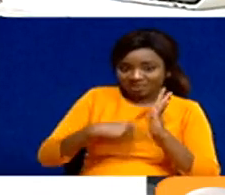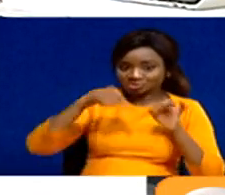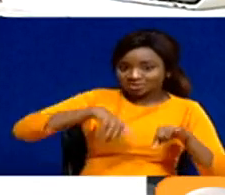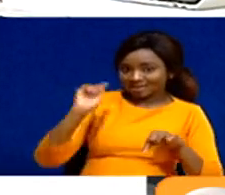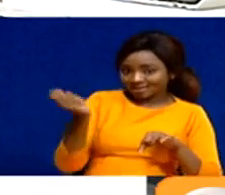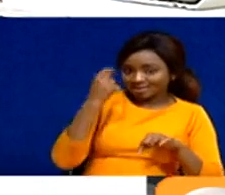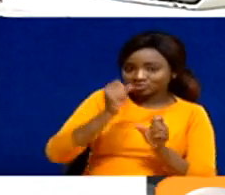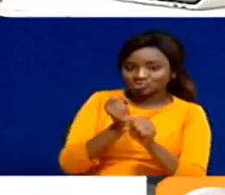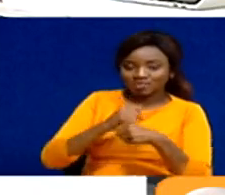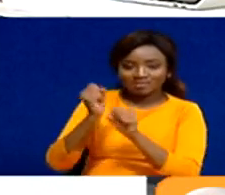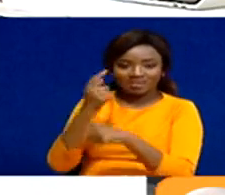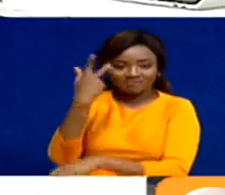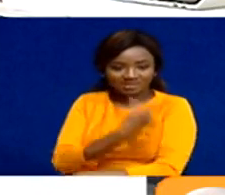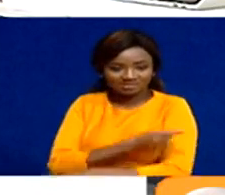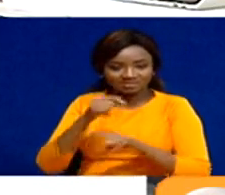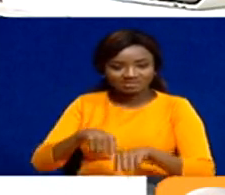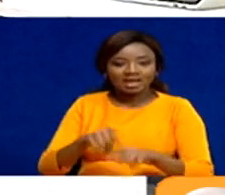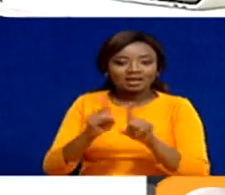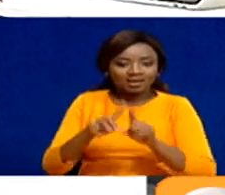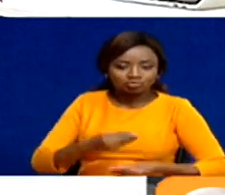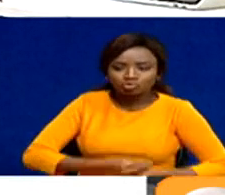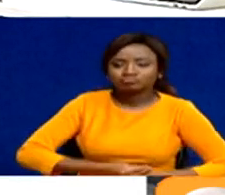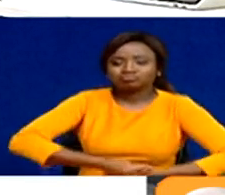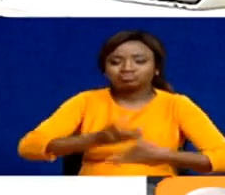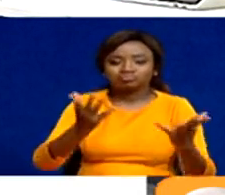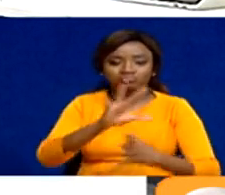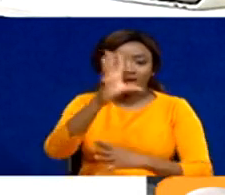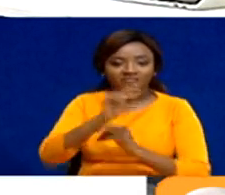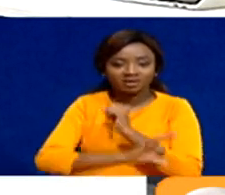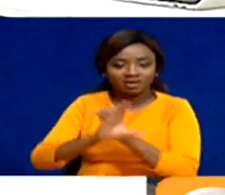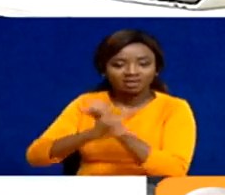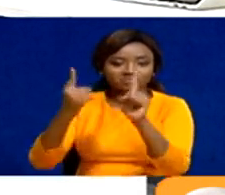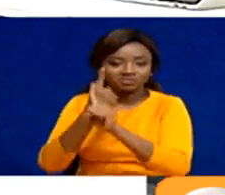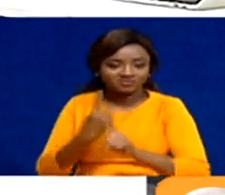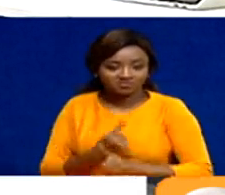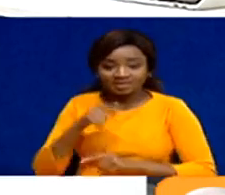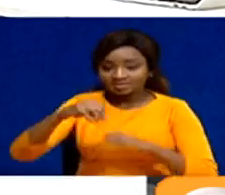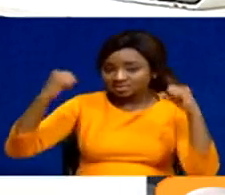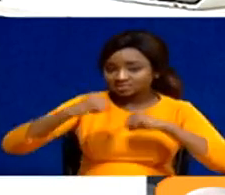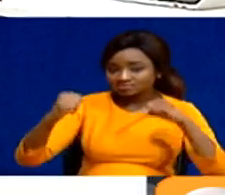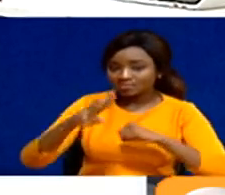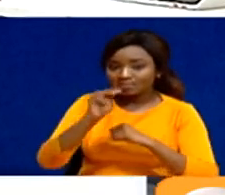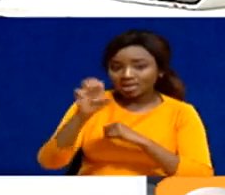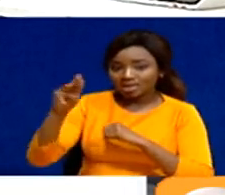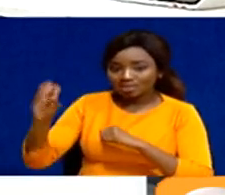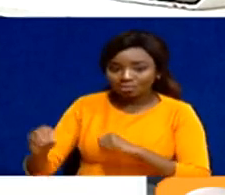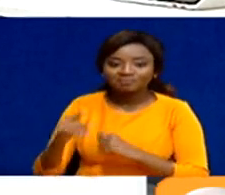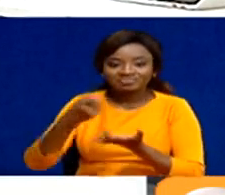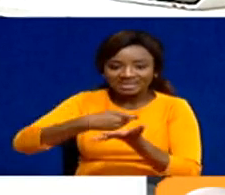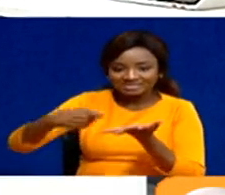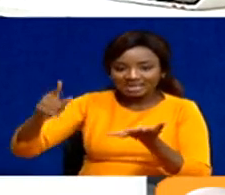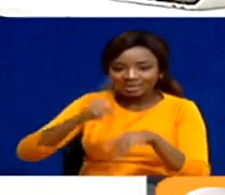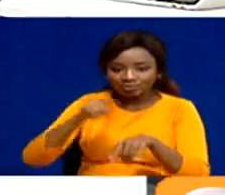facility, to be the first one of its kind in the country, will produce vaccines for Kenya and supply other African countries as well. The memorandum